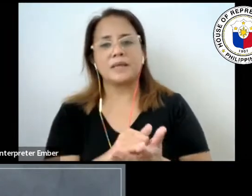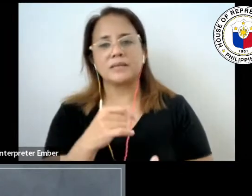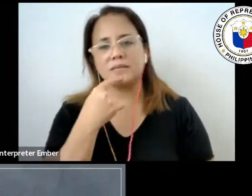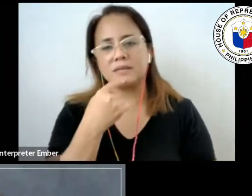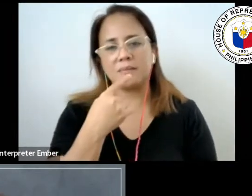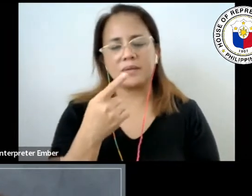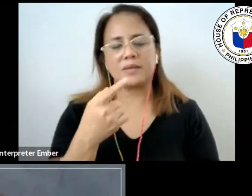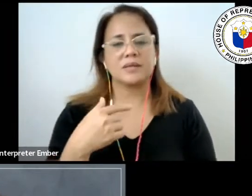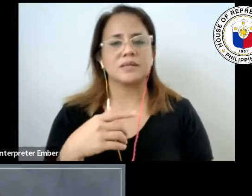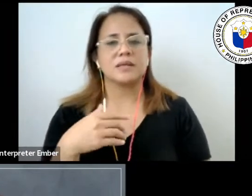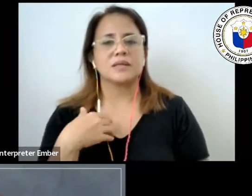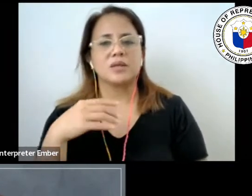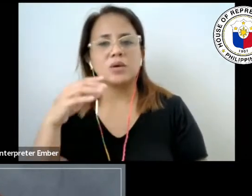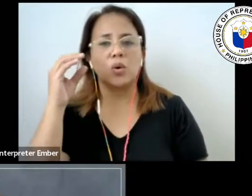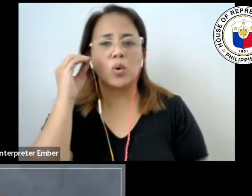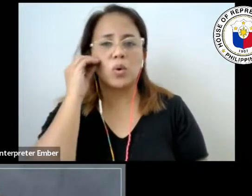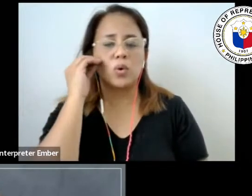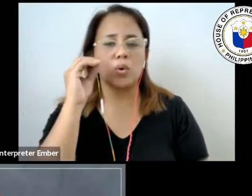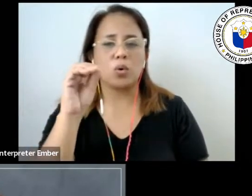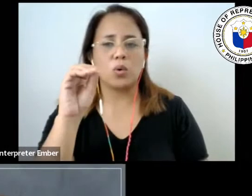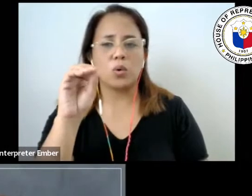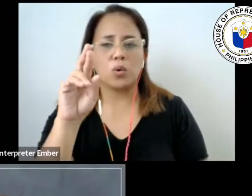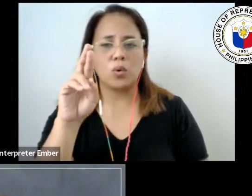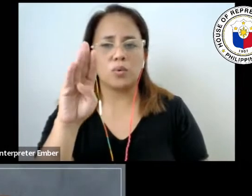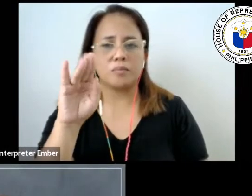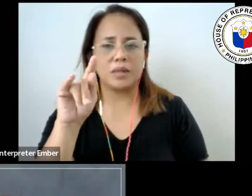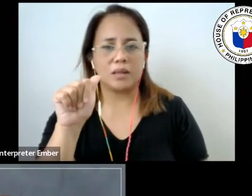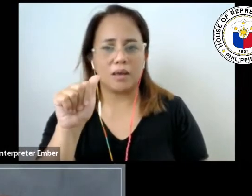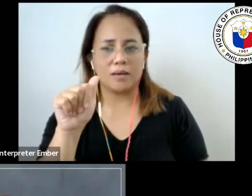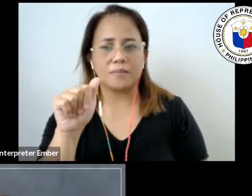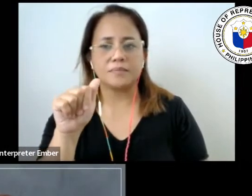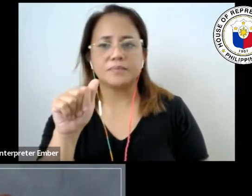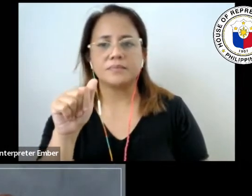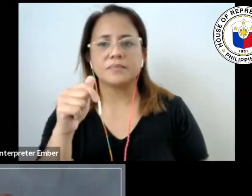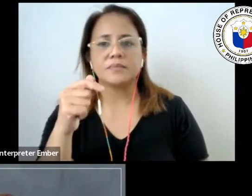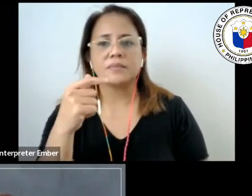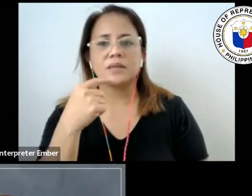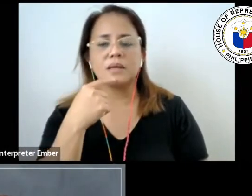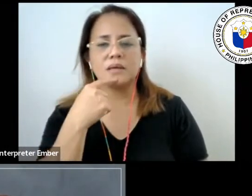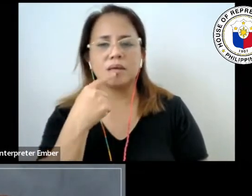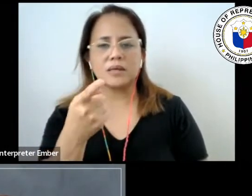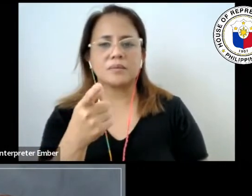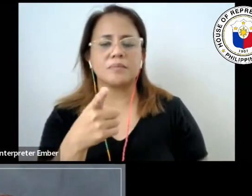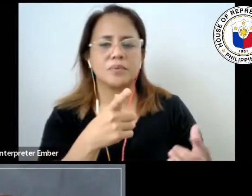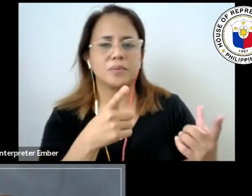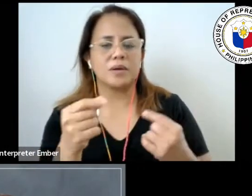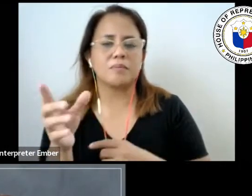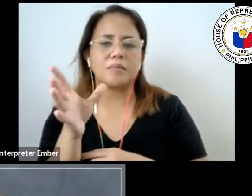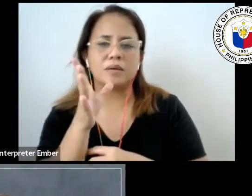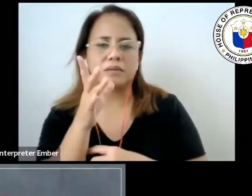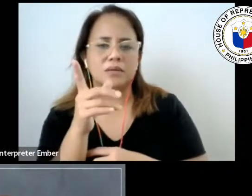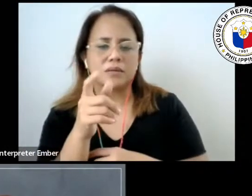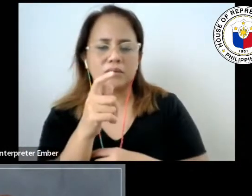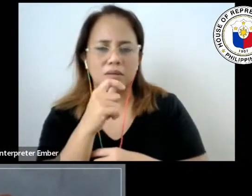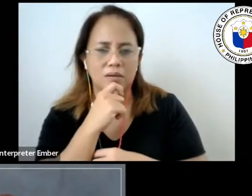ni Dr. Orbeta. Ituloy yung implementation ng mother tongue,